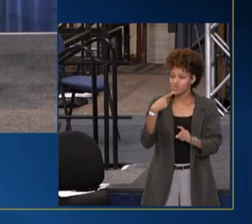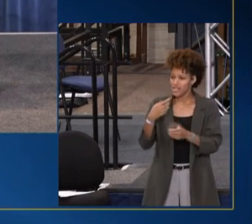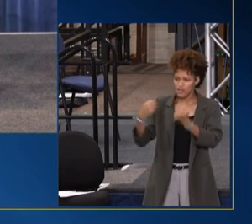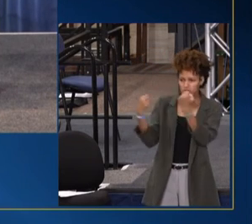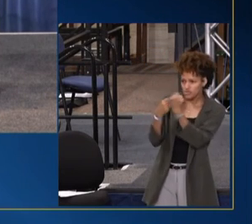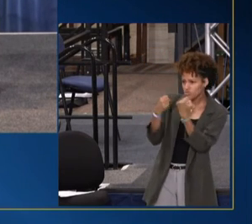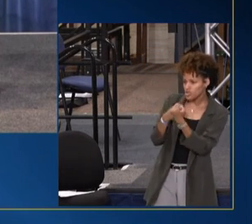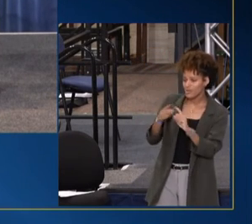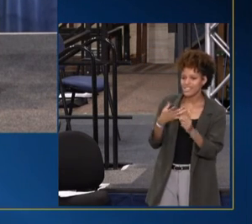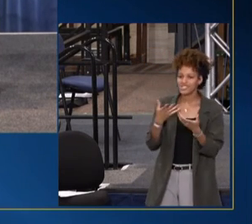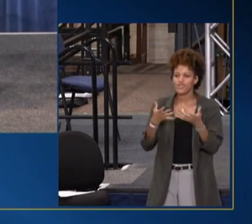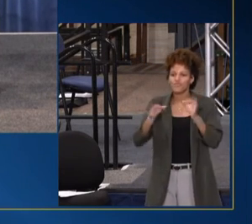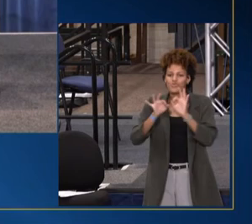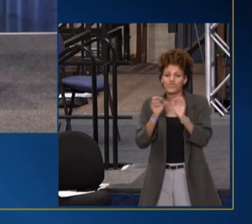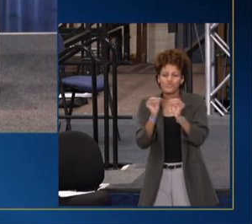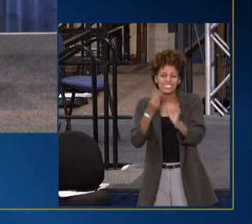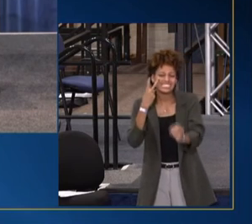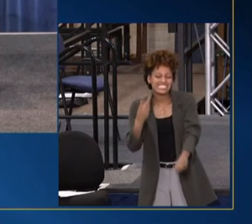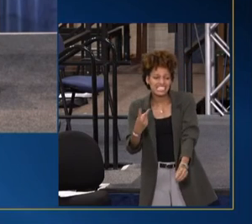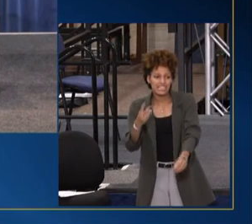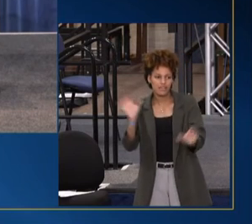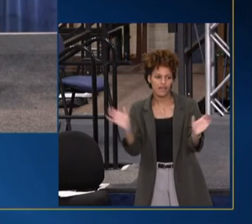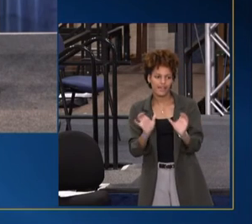but it matters so much more to see it.